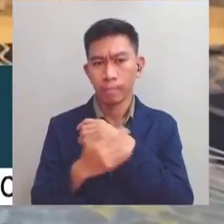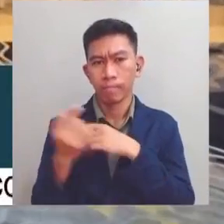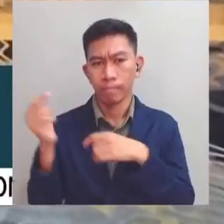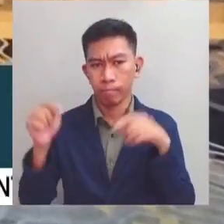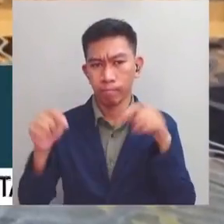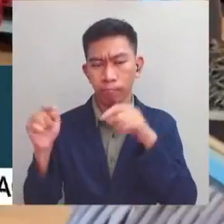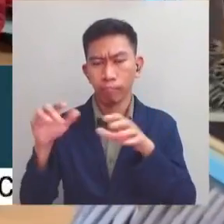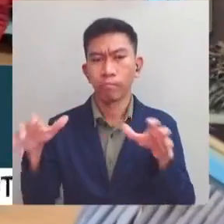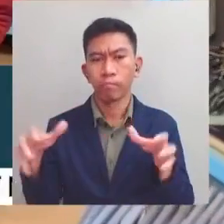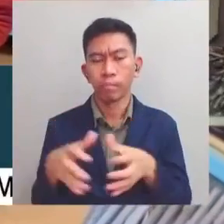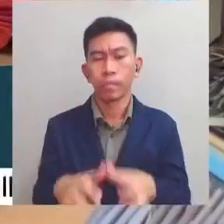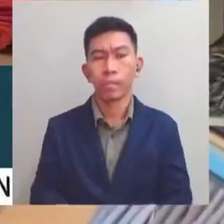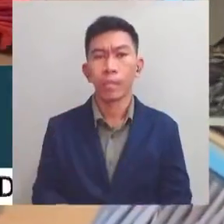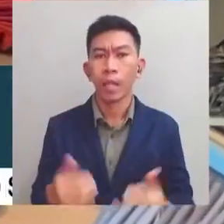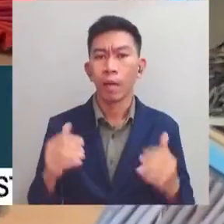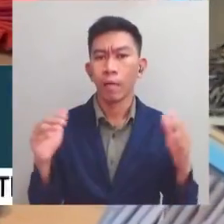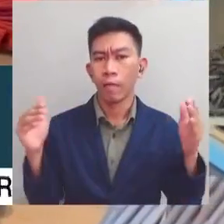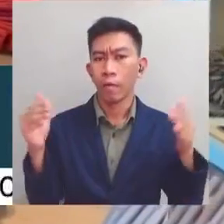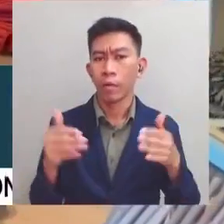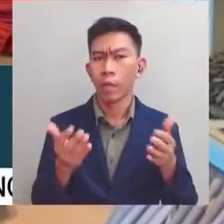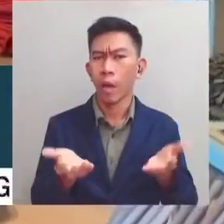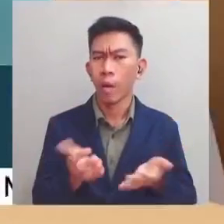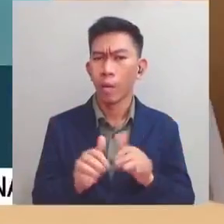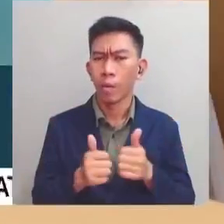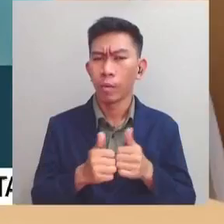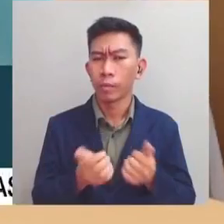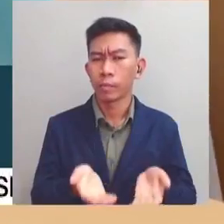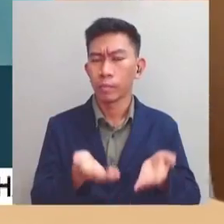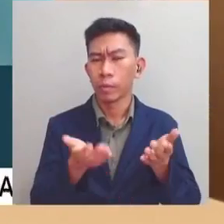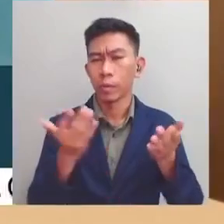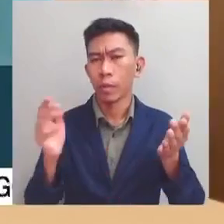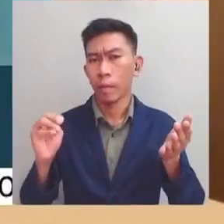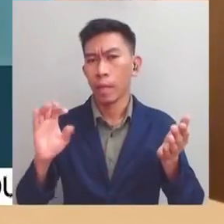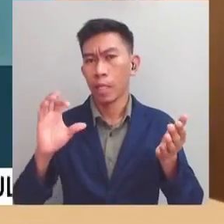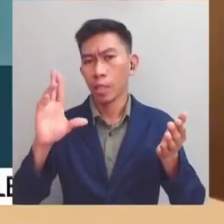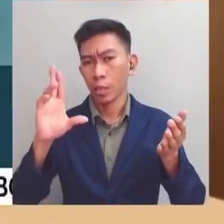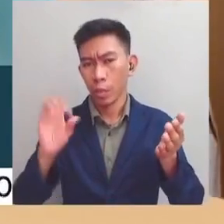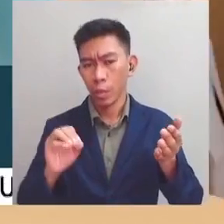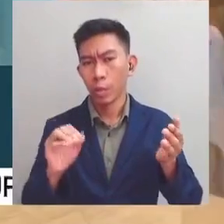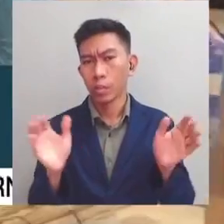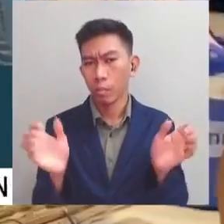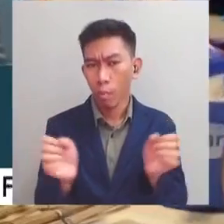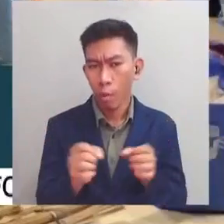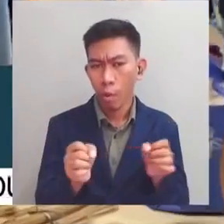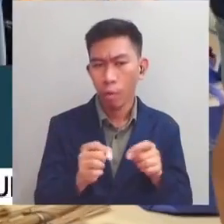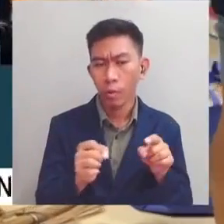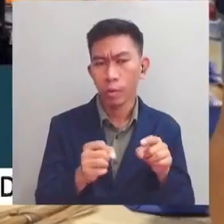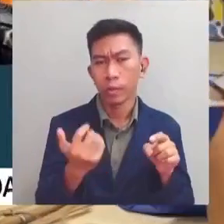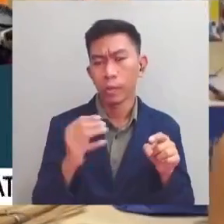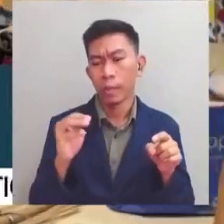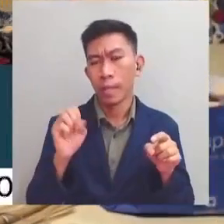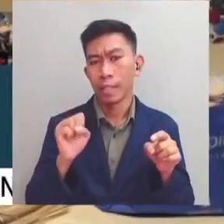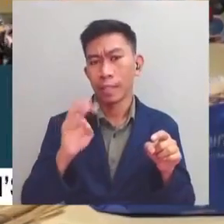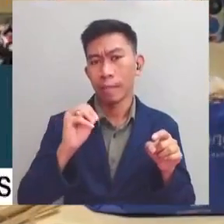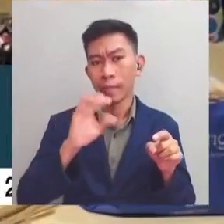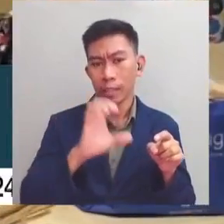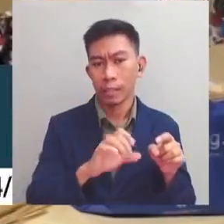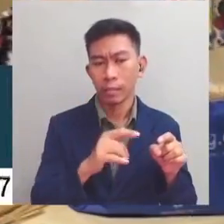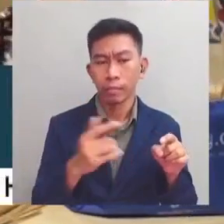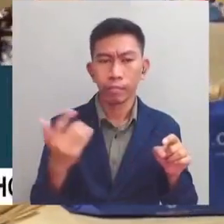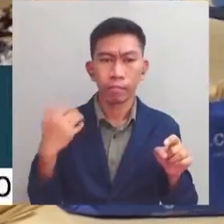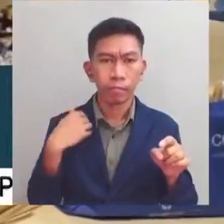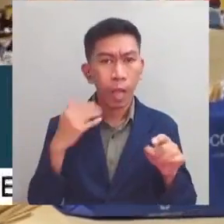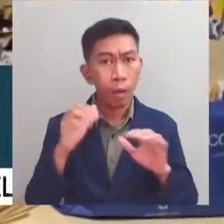the micro, small, and medium entrepreneurs through digital innovation, economic sustainability, and